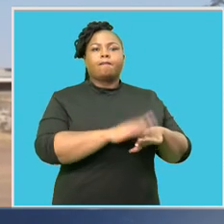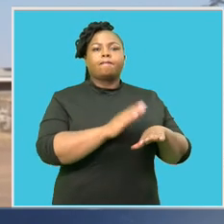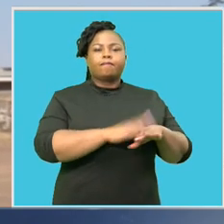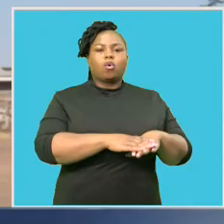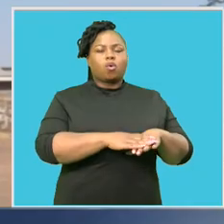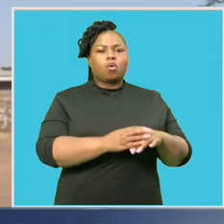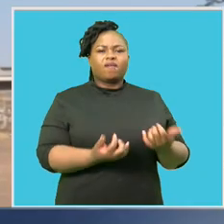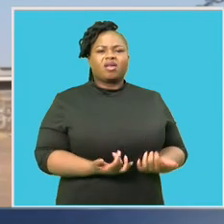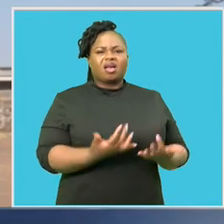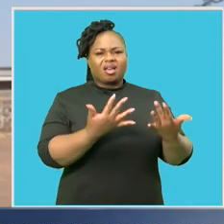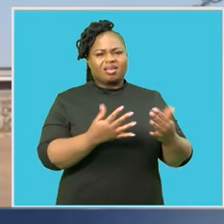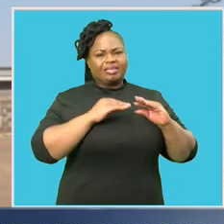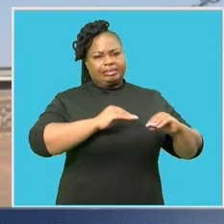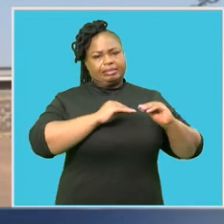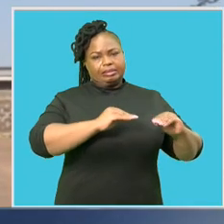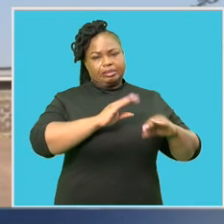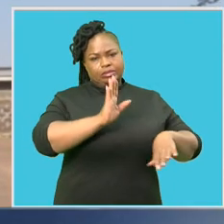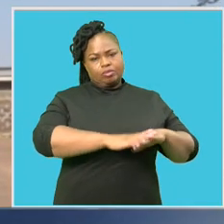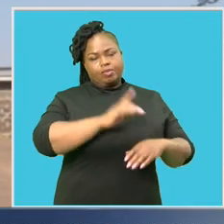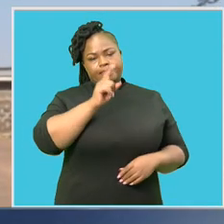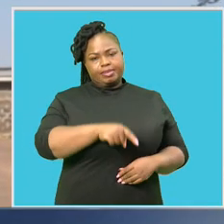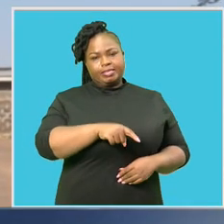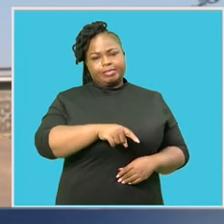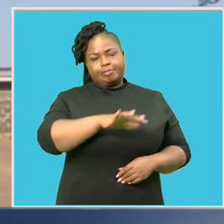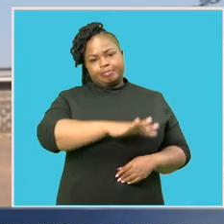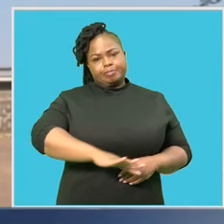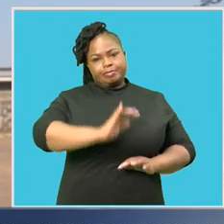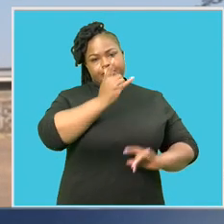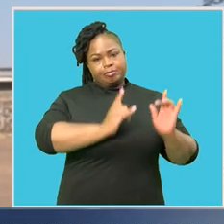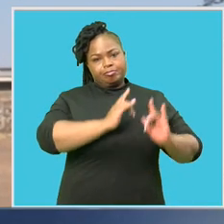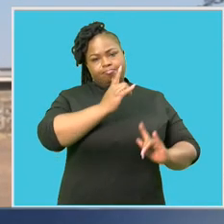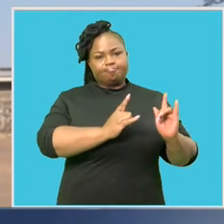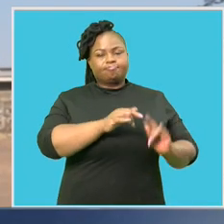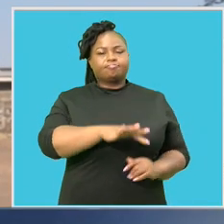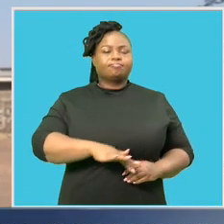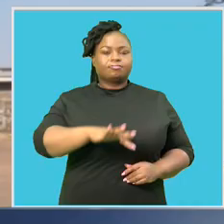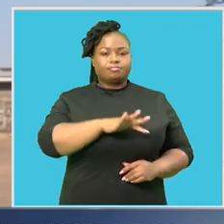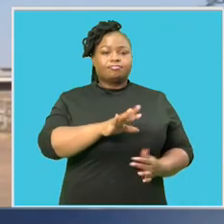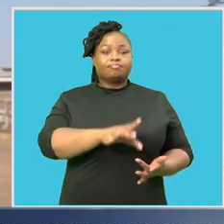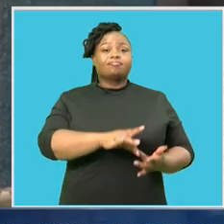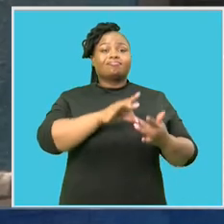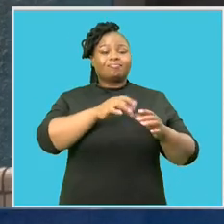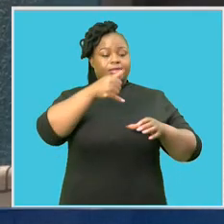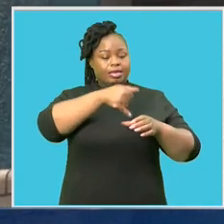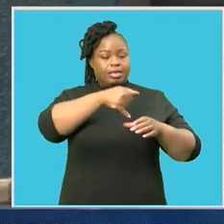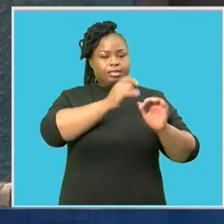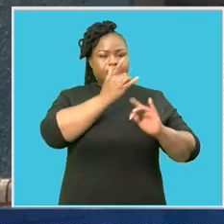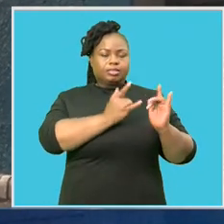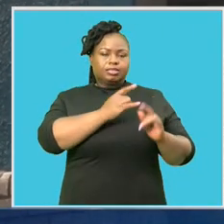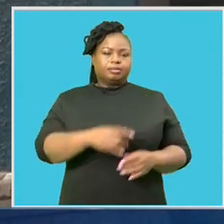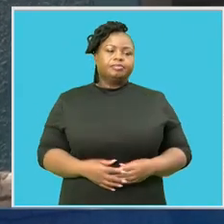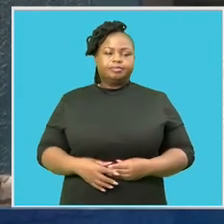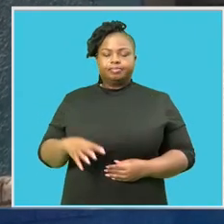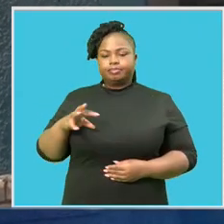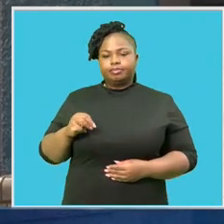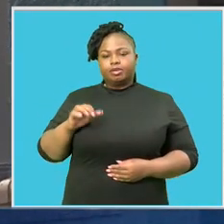intensify our public education efforts in mostly our suburban areas, especially in our inner city. Umulaudze uthi